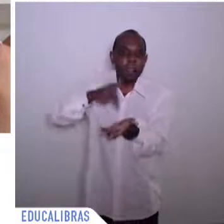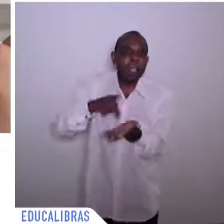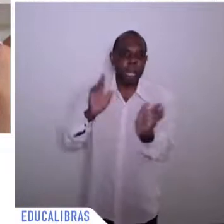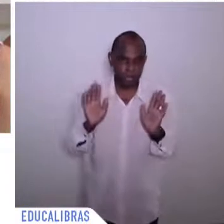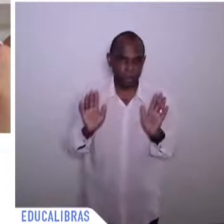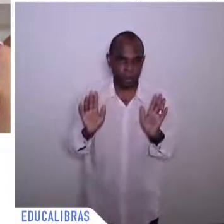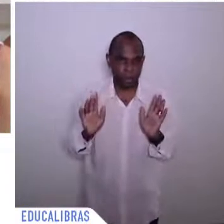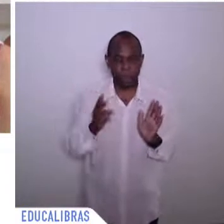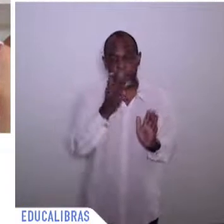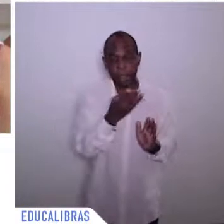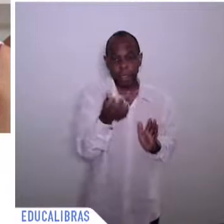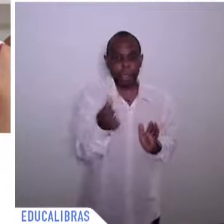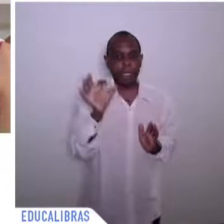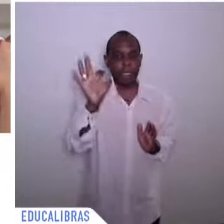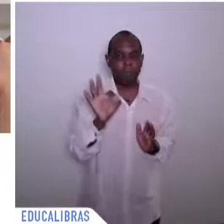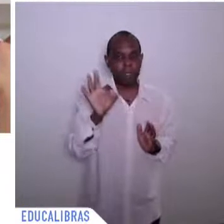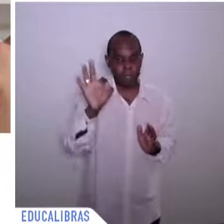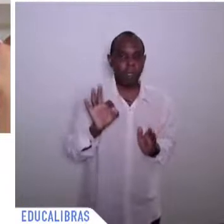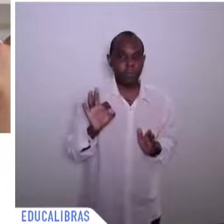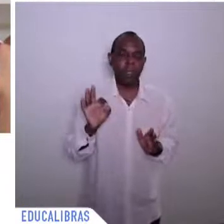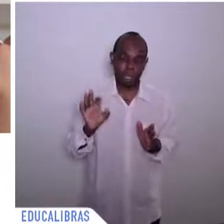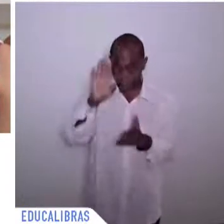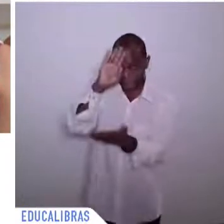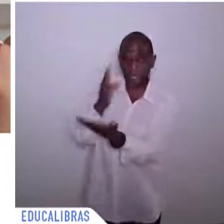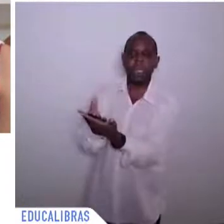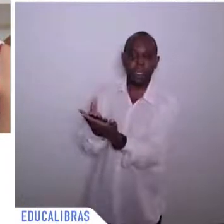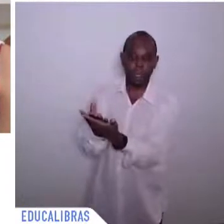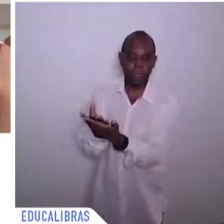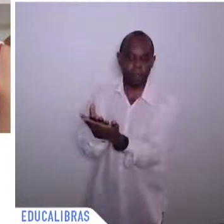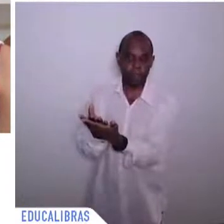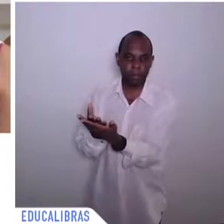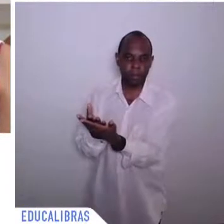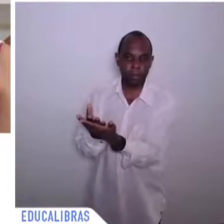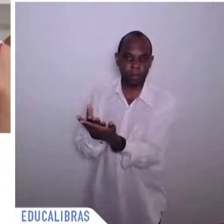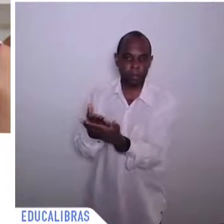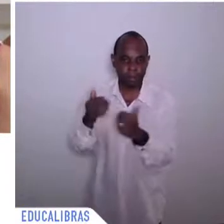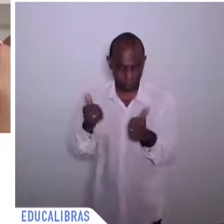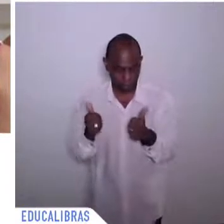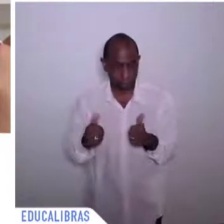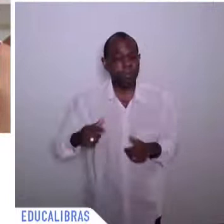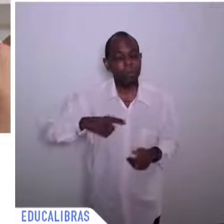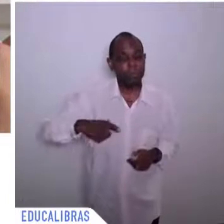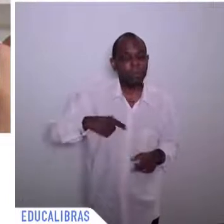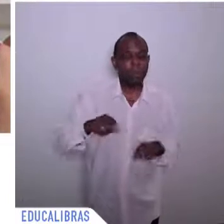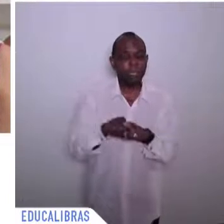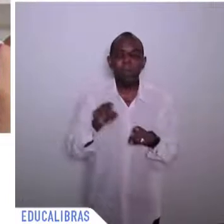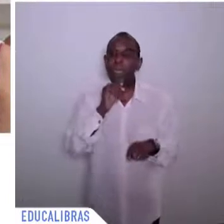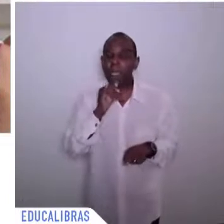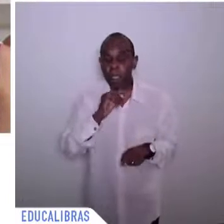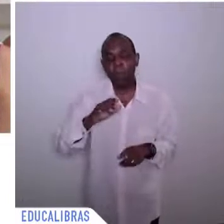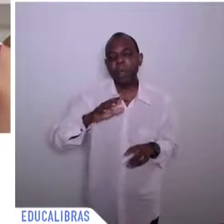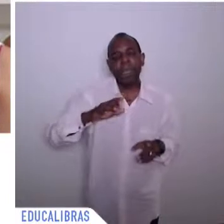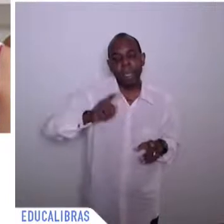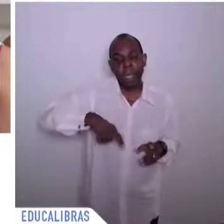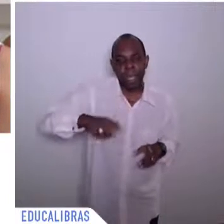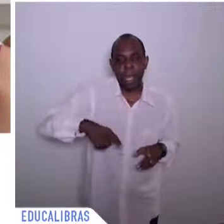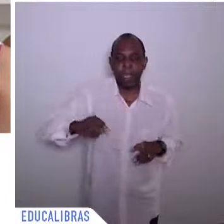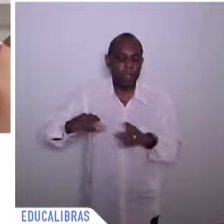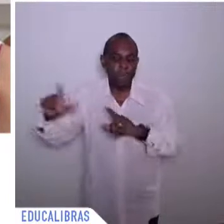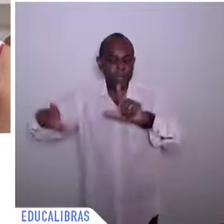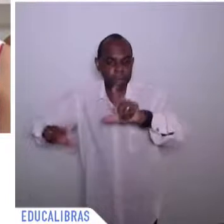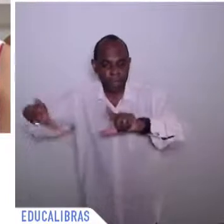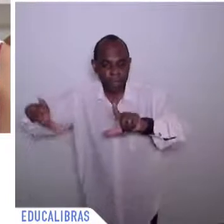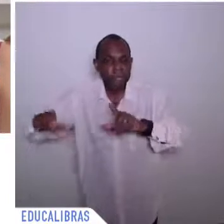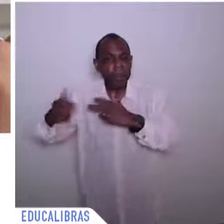channels will announce the results of the election properly. This is the way the Americans